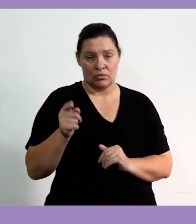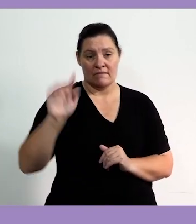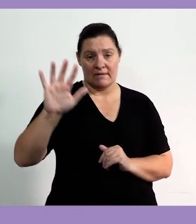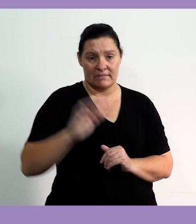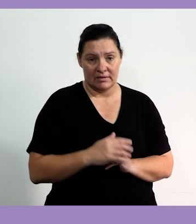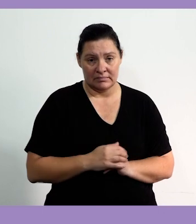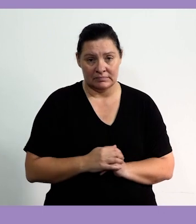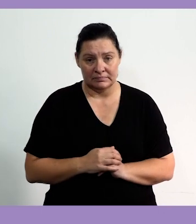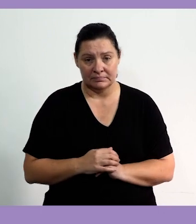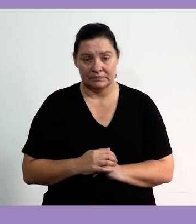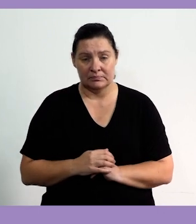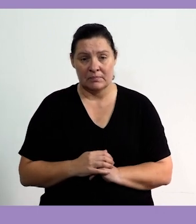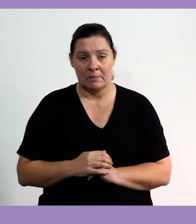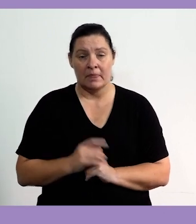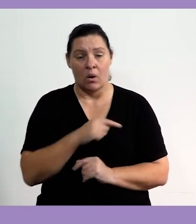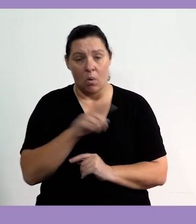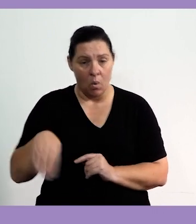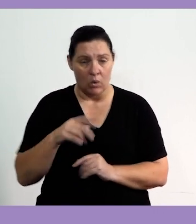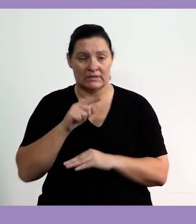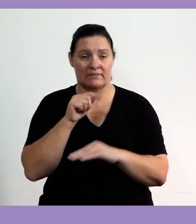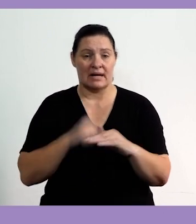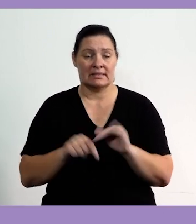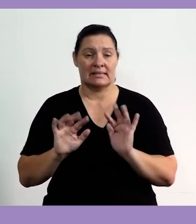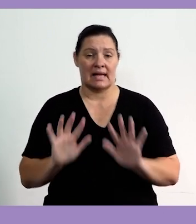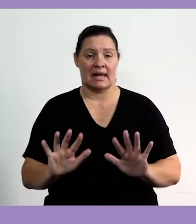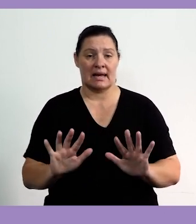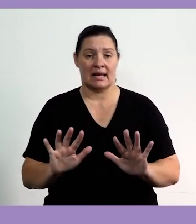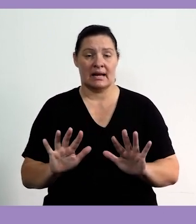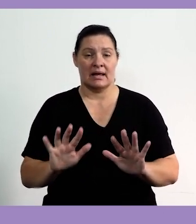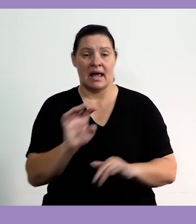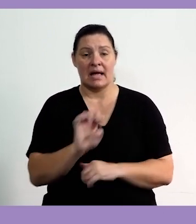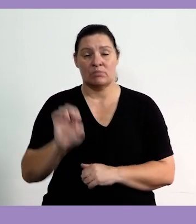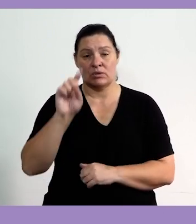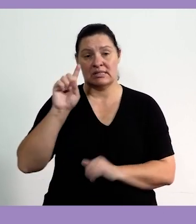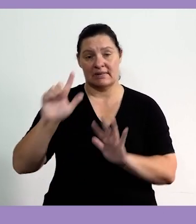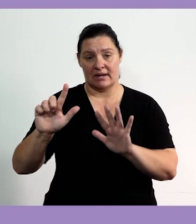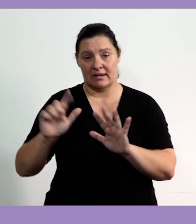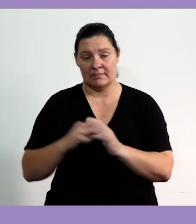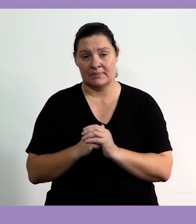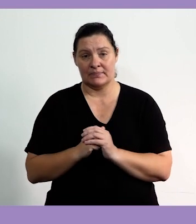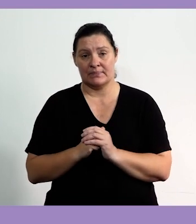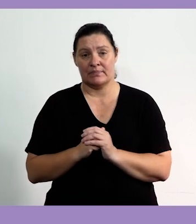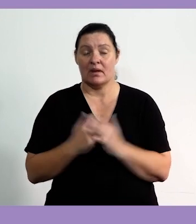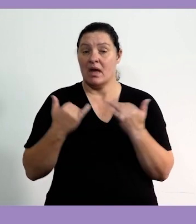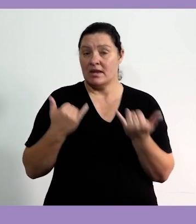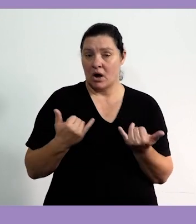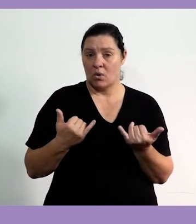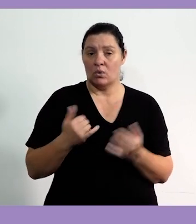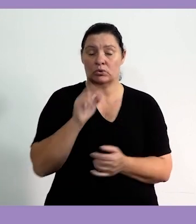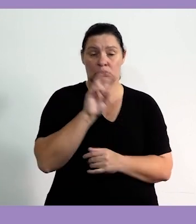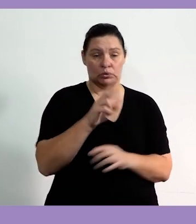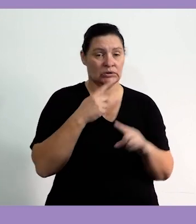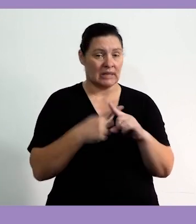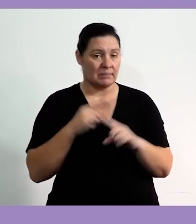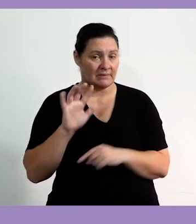the exponent 5. This is all divided by 10 to the exponent 7.